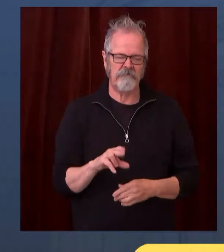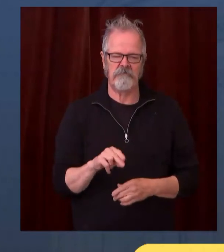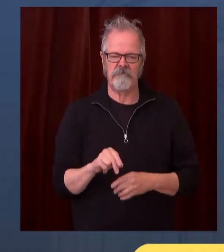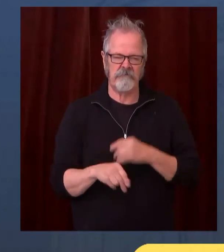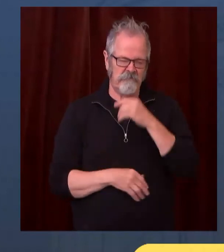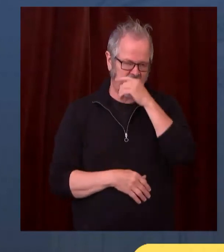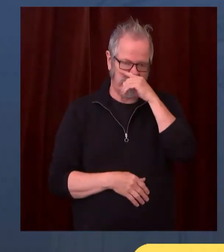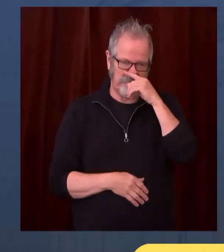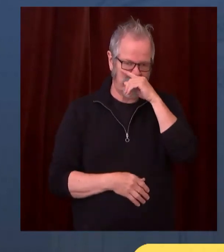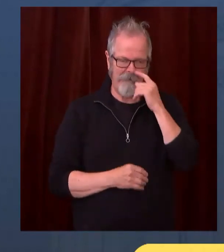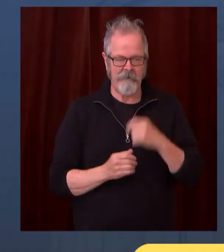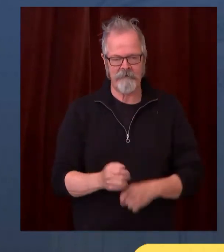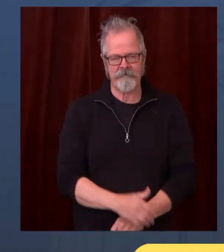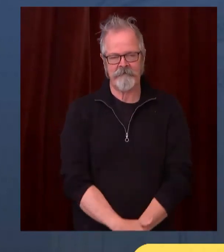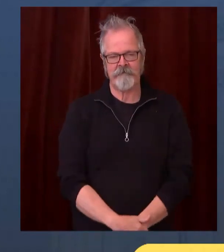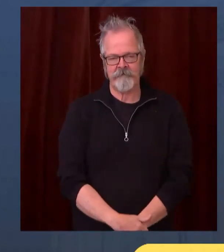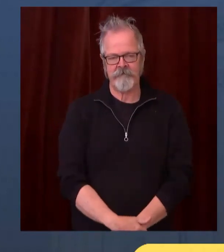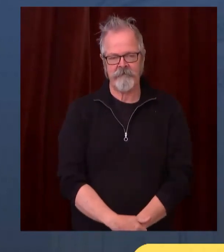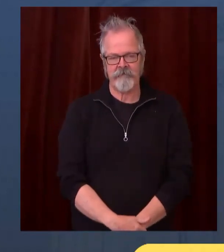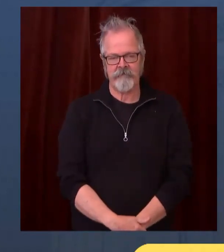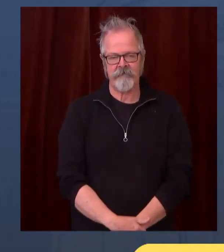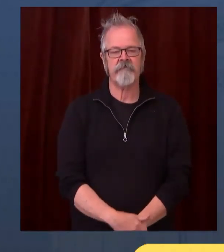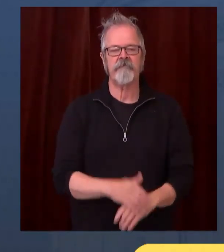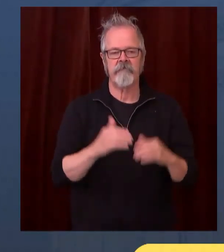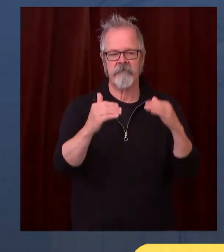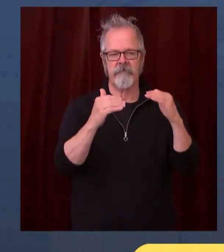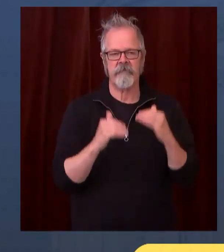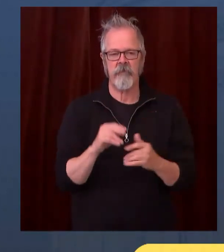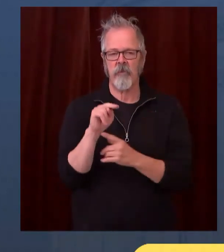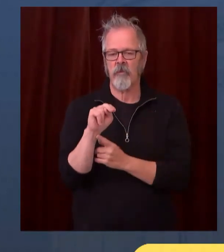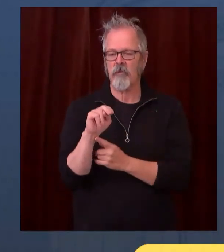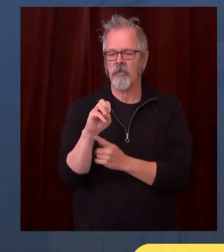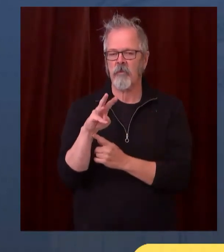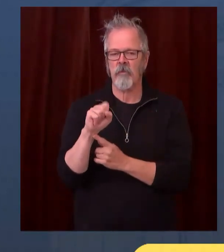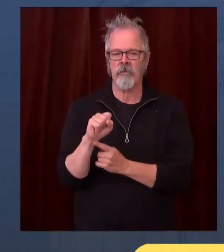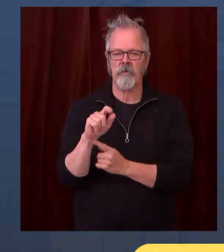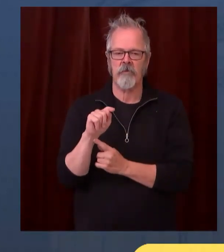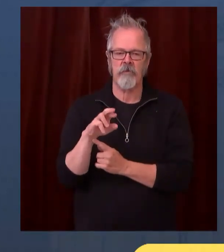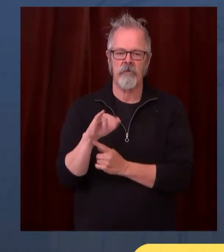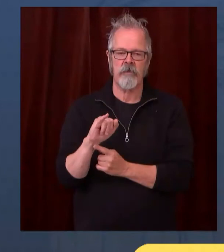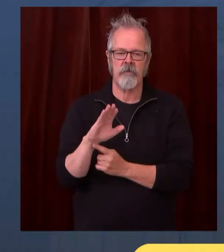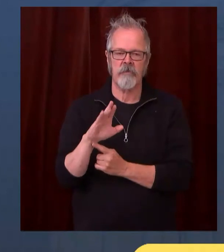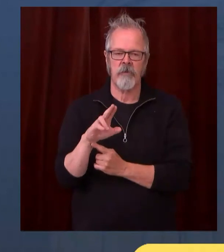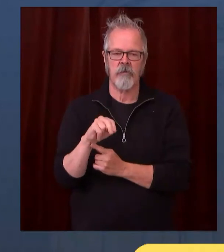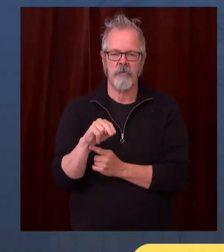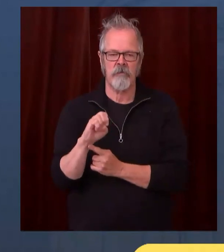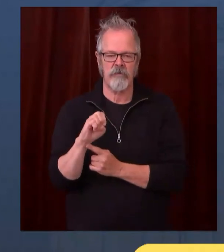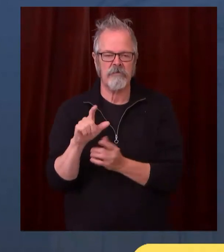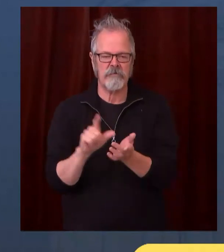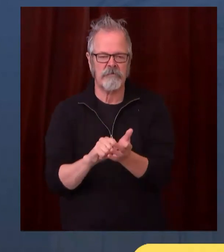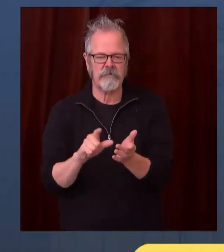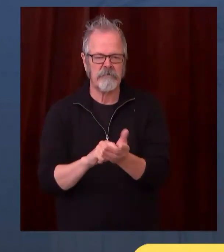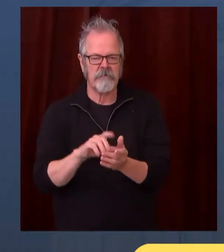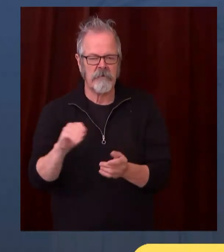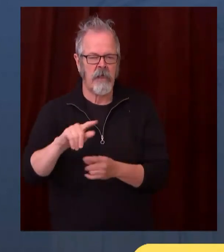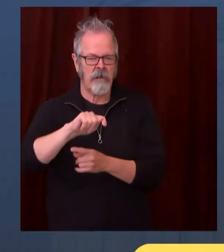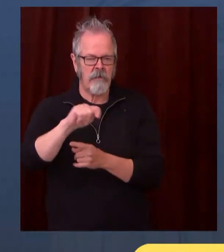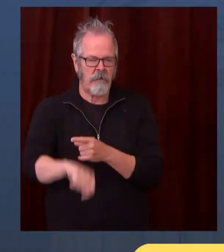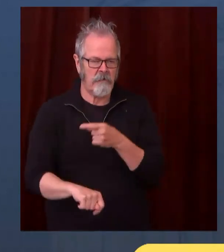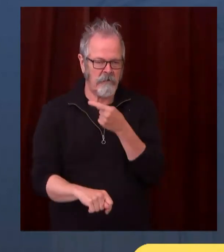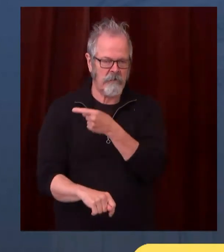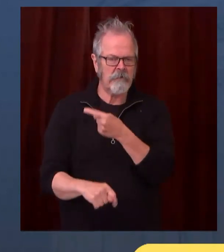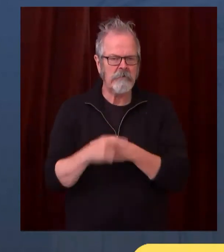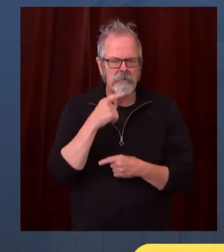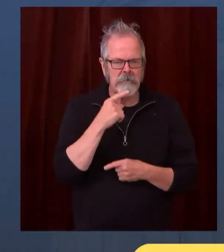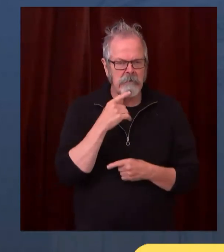I'm wondering how many long-term care facilities have that 14-day supply of PPE right now? Is it all of them or